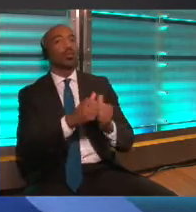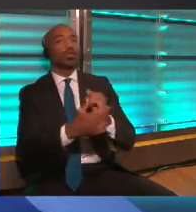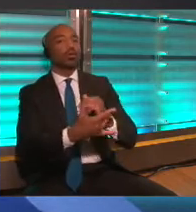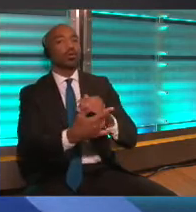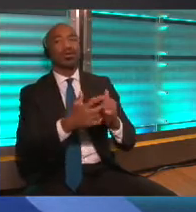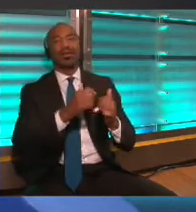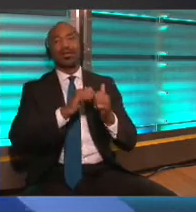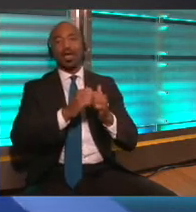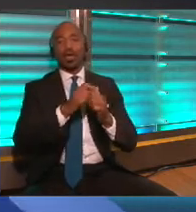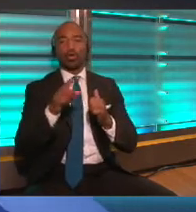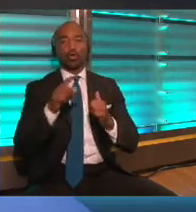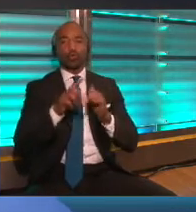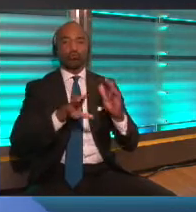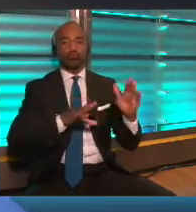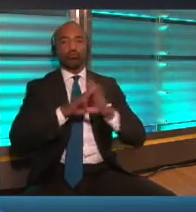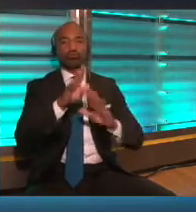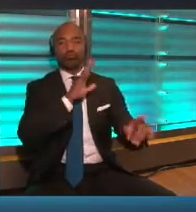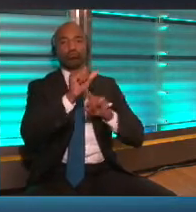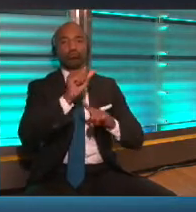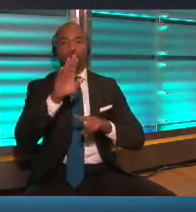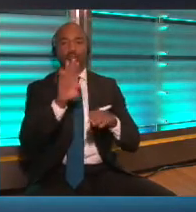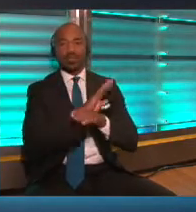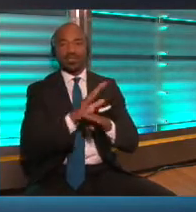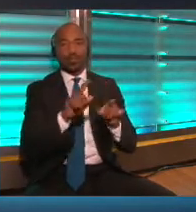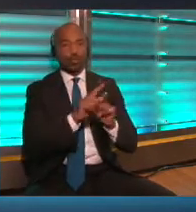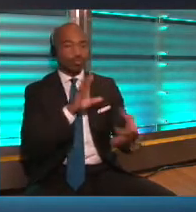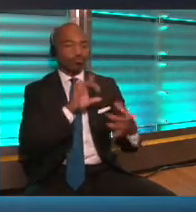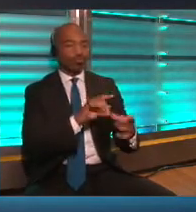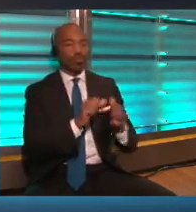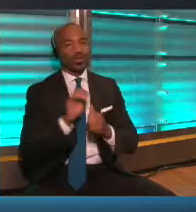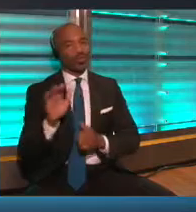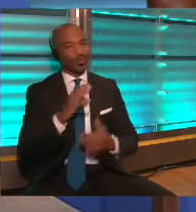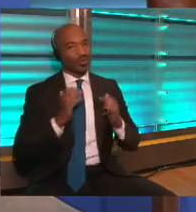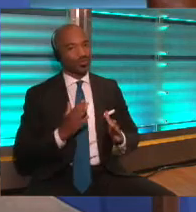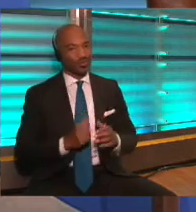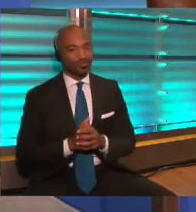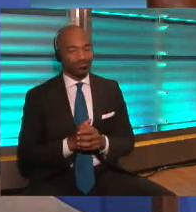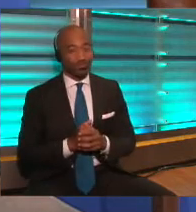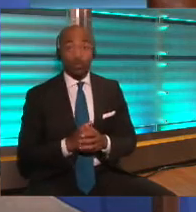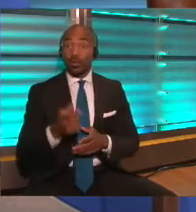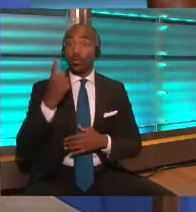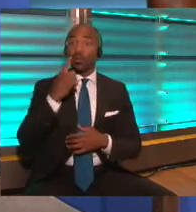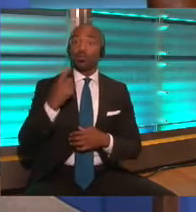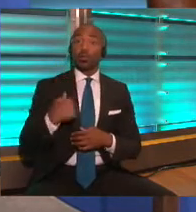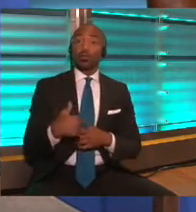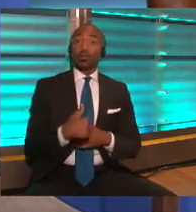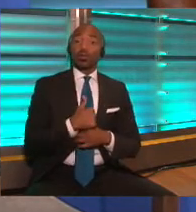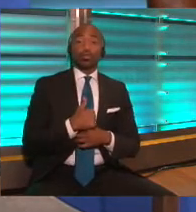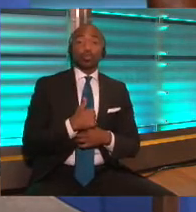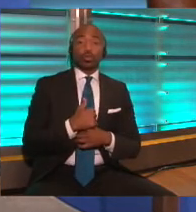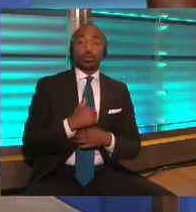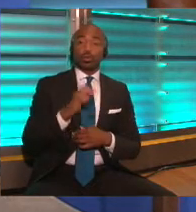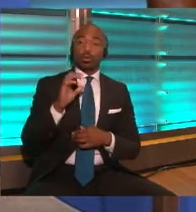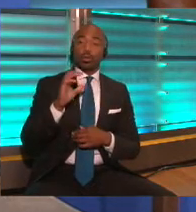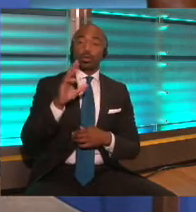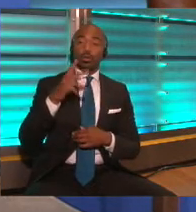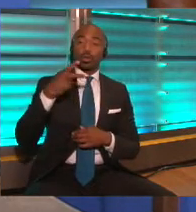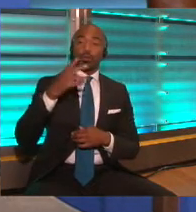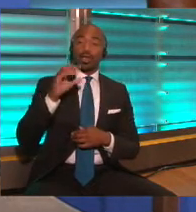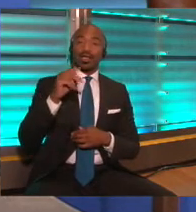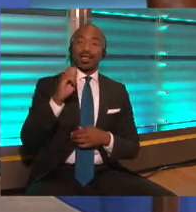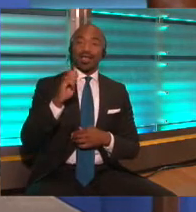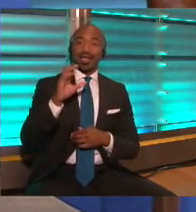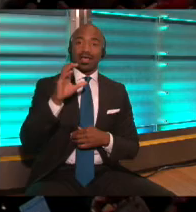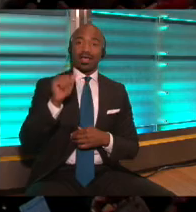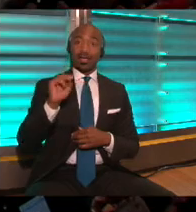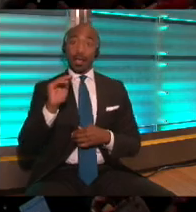key way to communicate and connect with your customers. And for us, I think this Cupcake Cam behind us